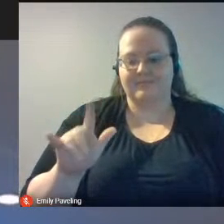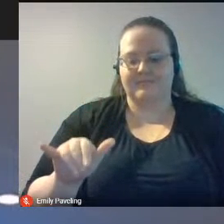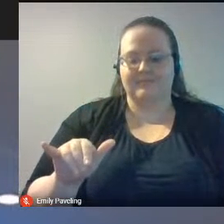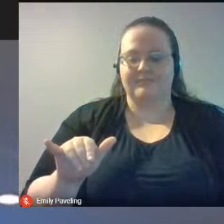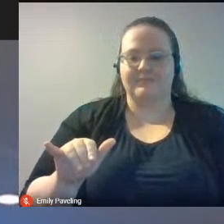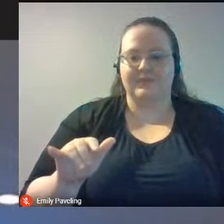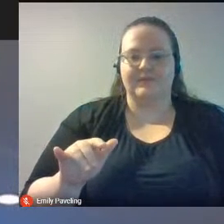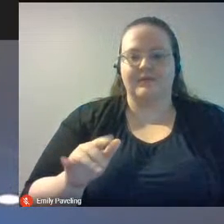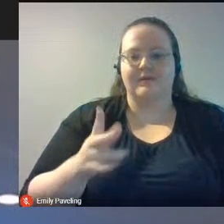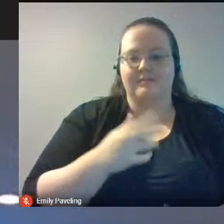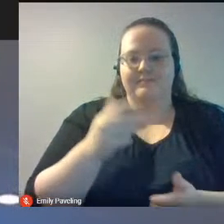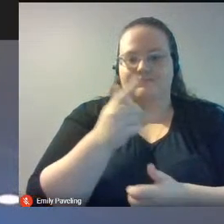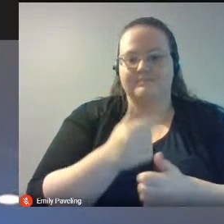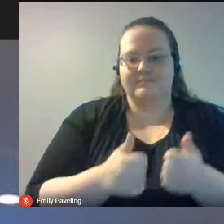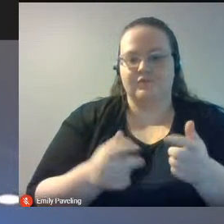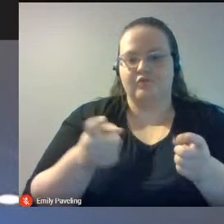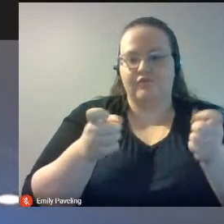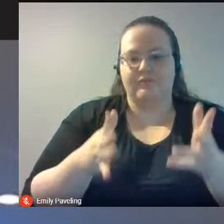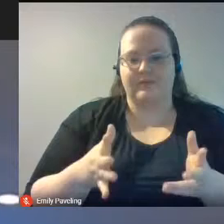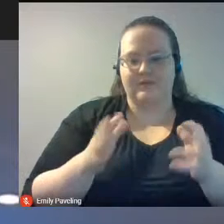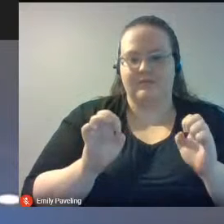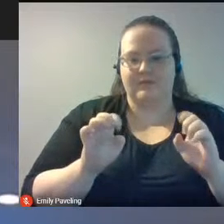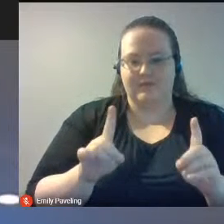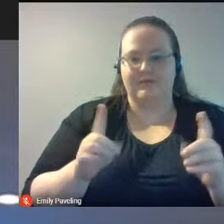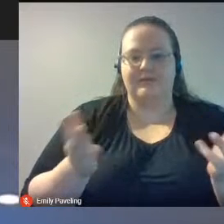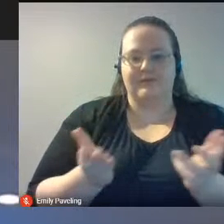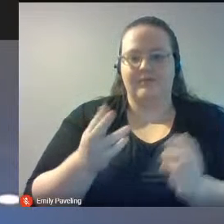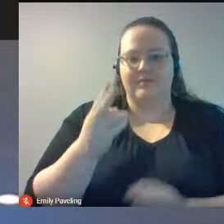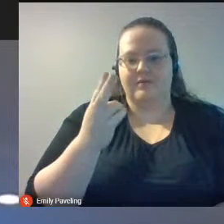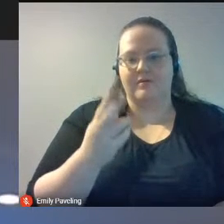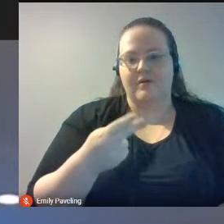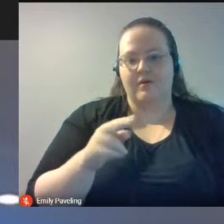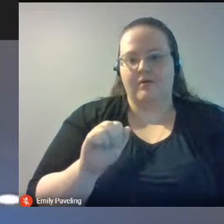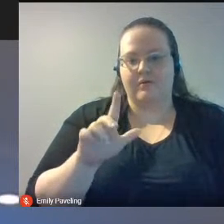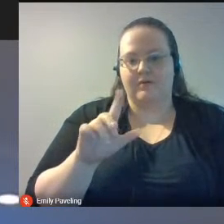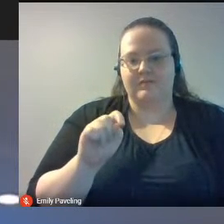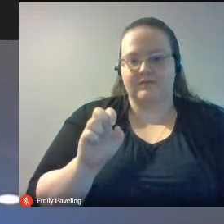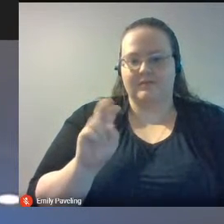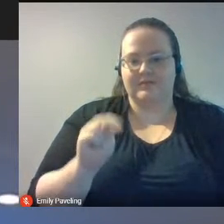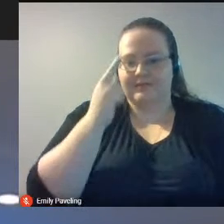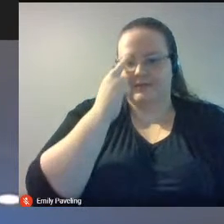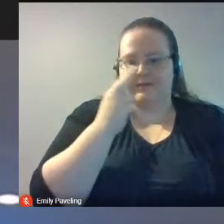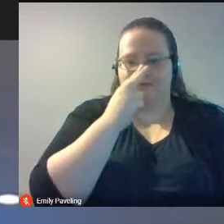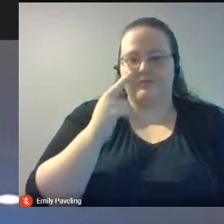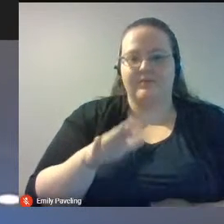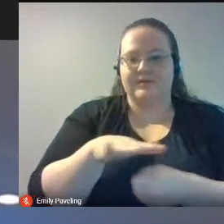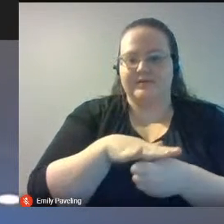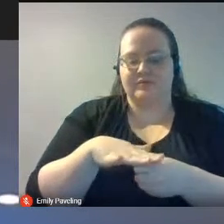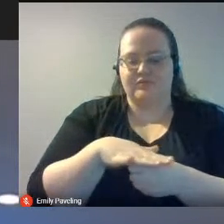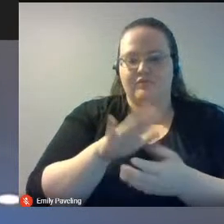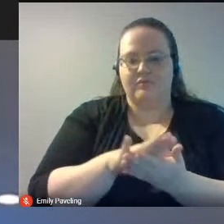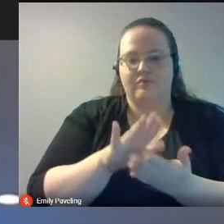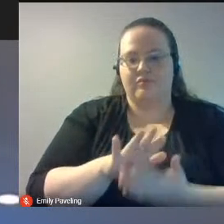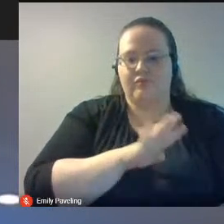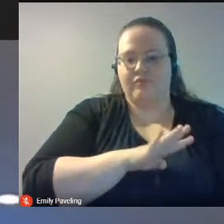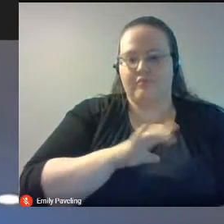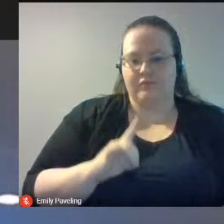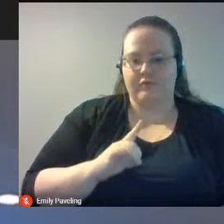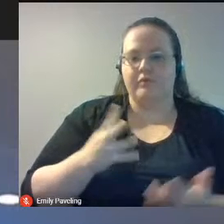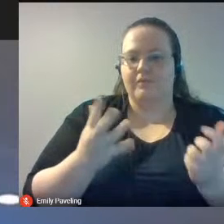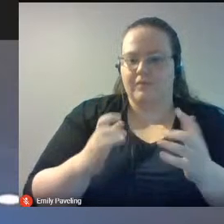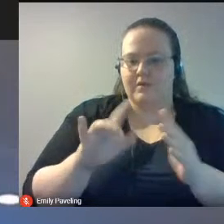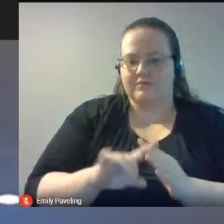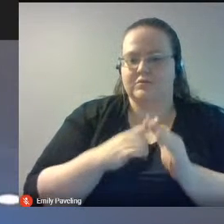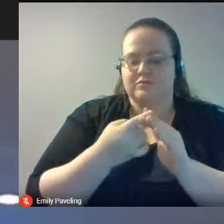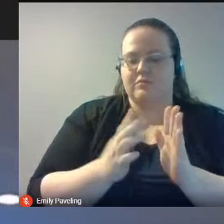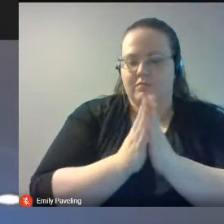tonight. As we always do here in Halton Catholic, I'd like to start the evening in prayer, and in particular, I'd like to keep the health